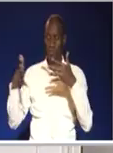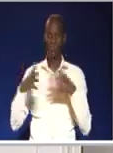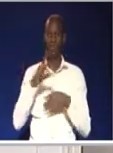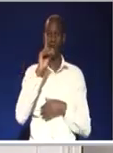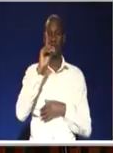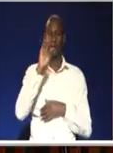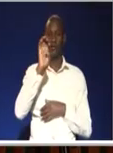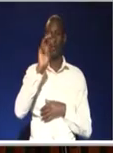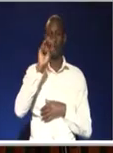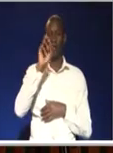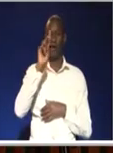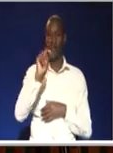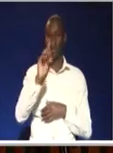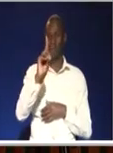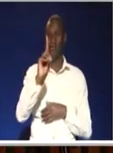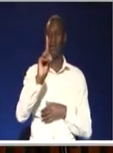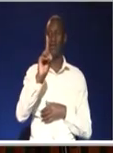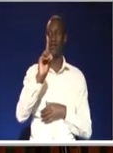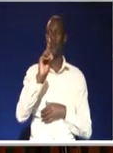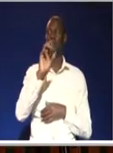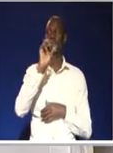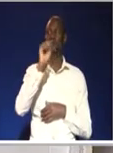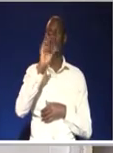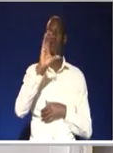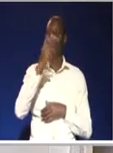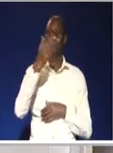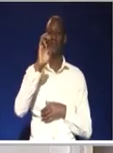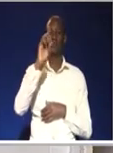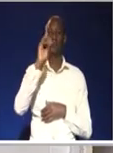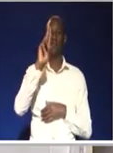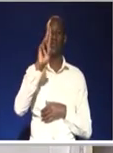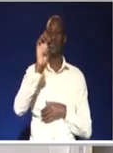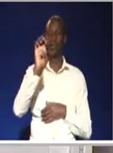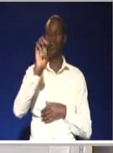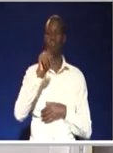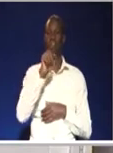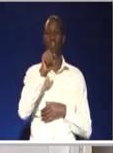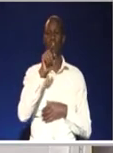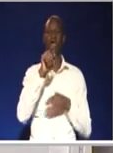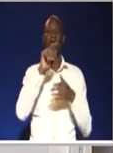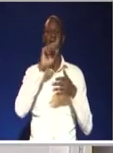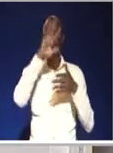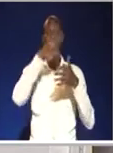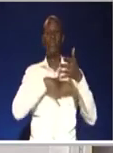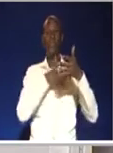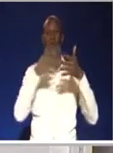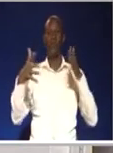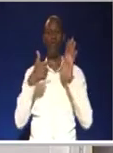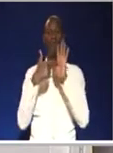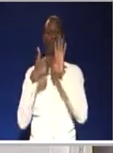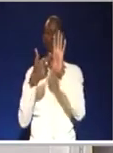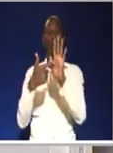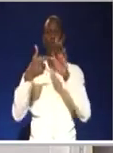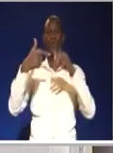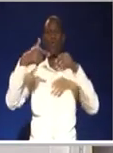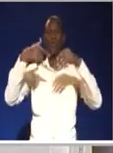demand schedule is a table showing the quantities